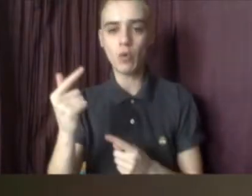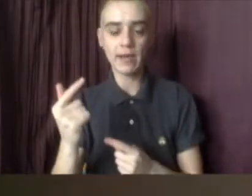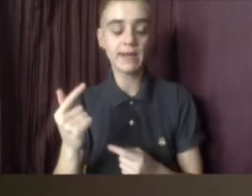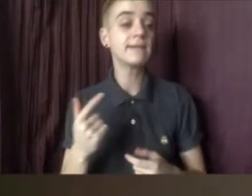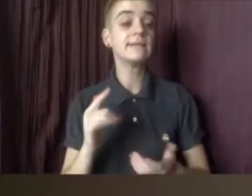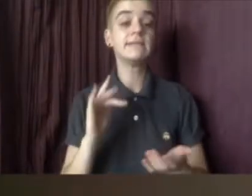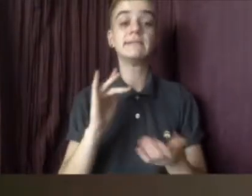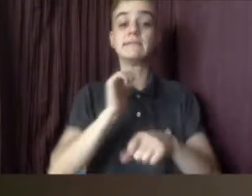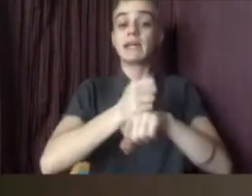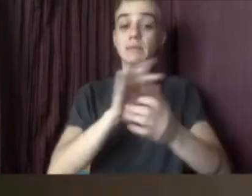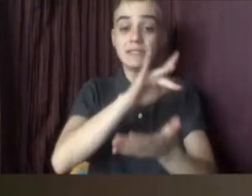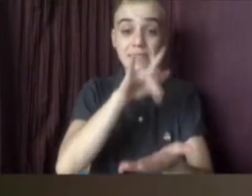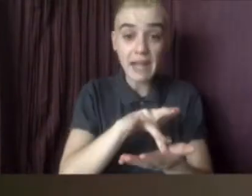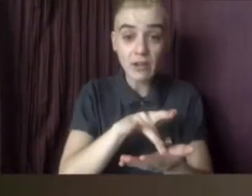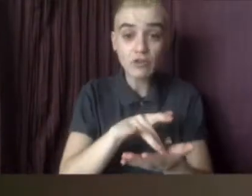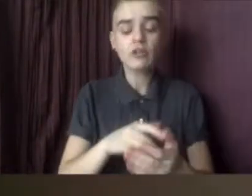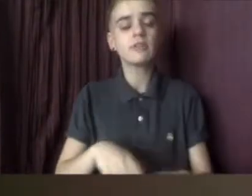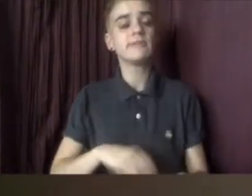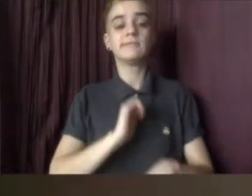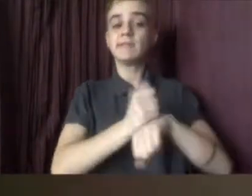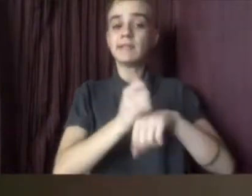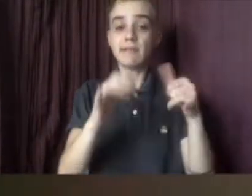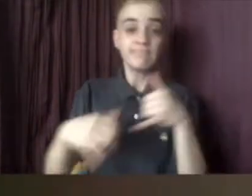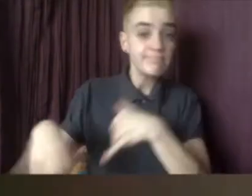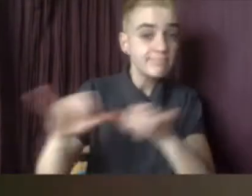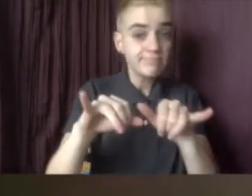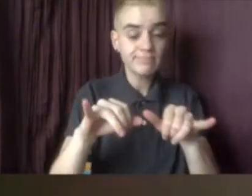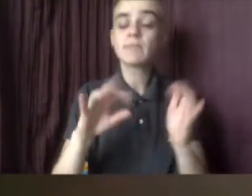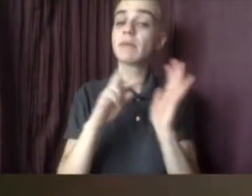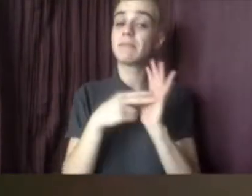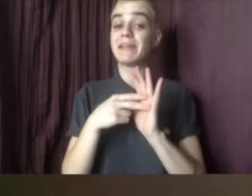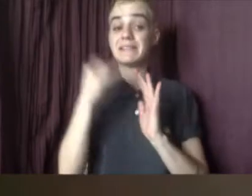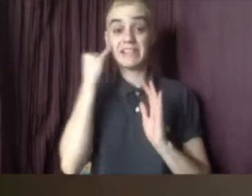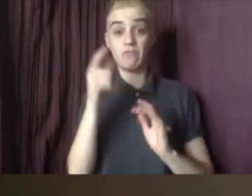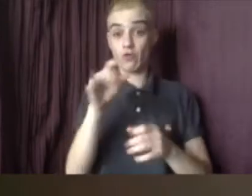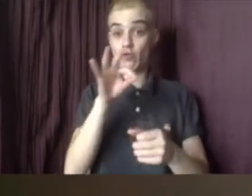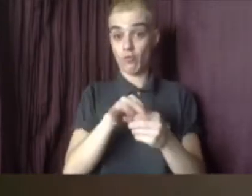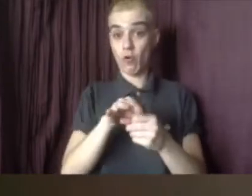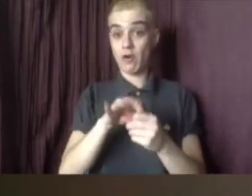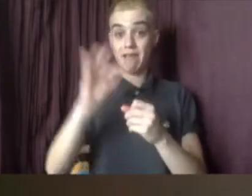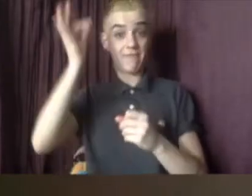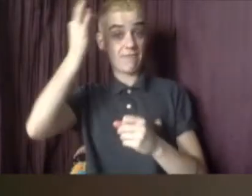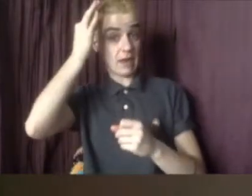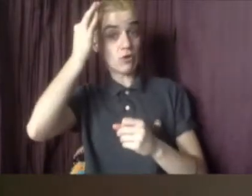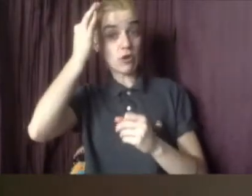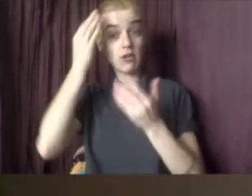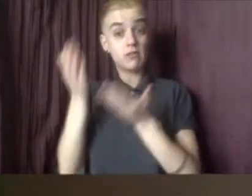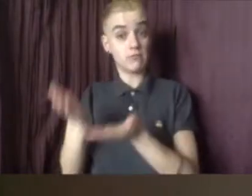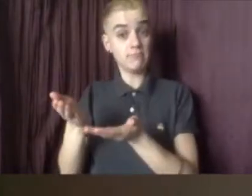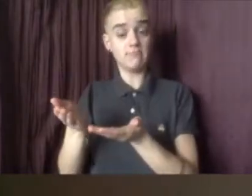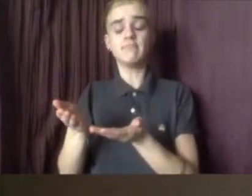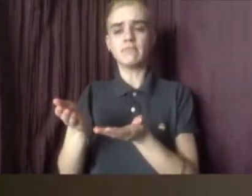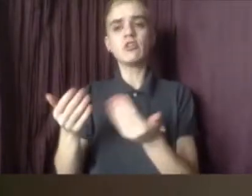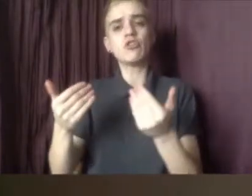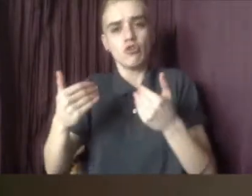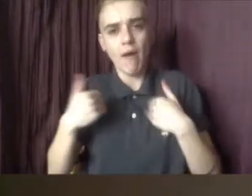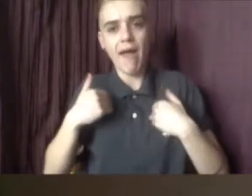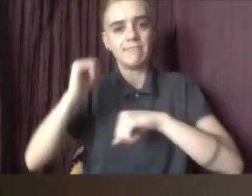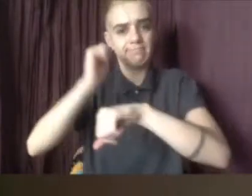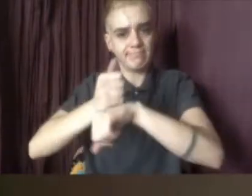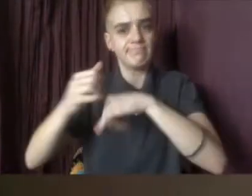be available for all voters. Options like no excuse, vote by mail, or online